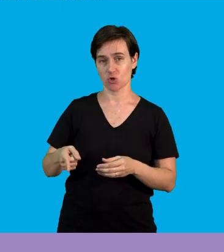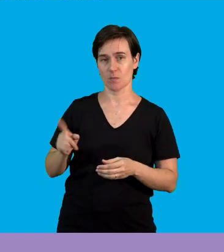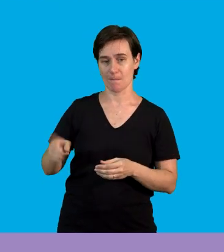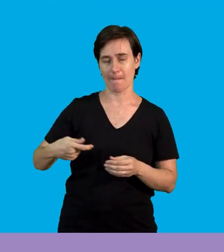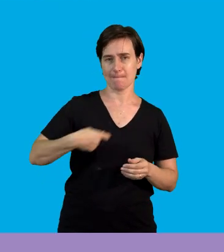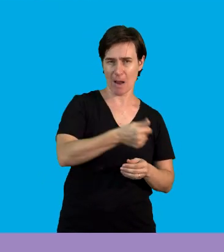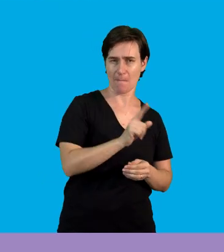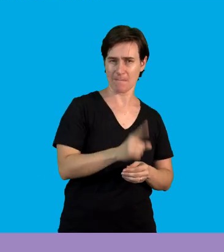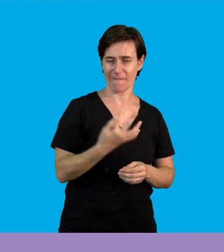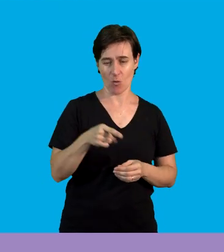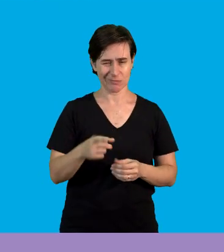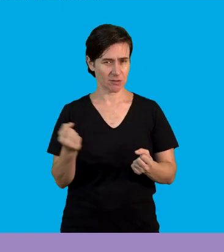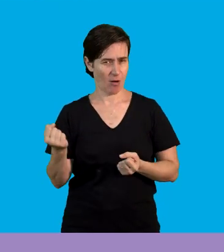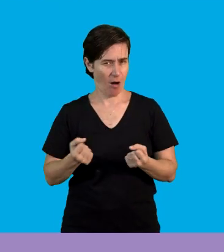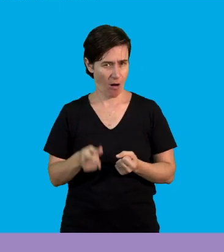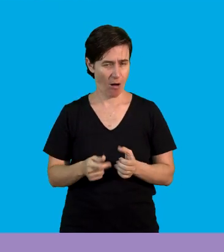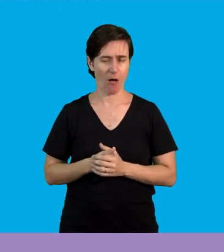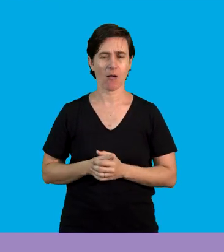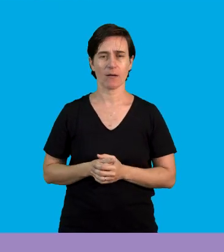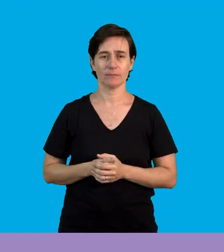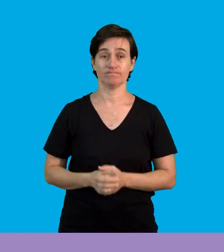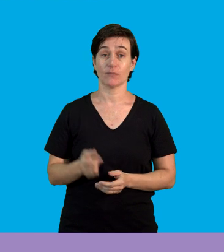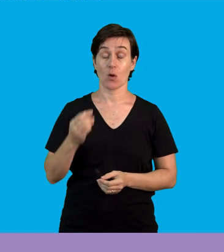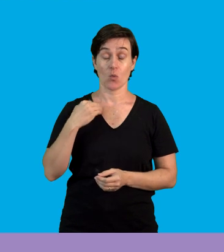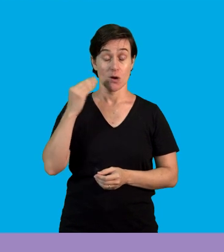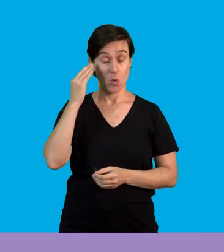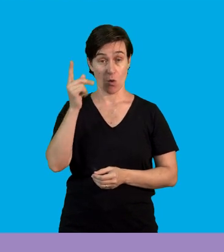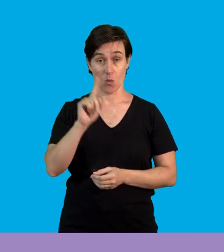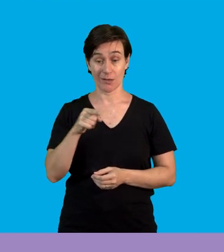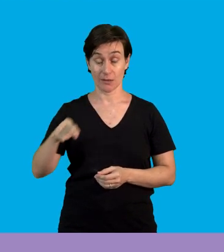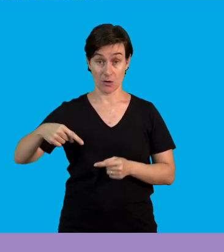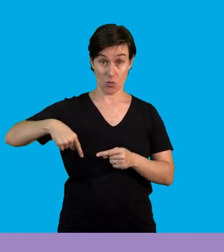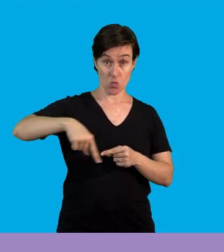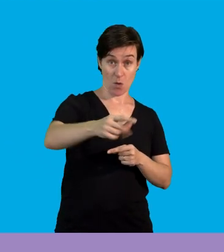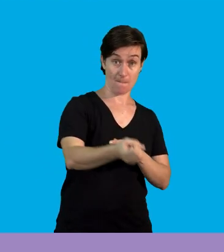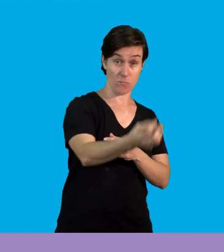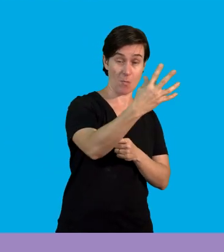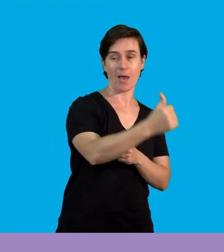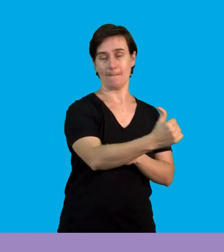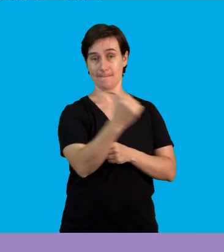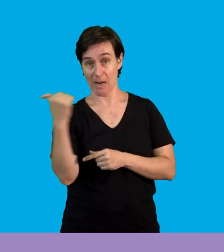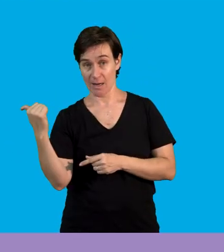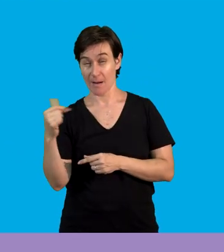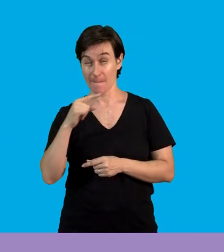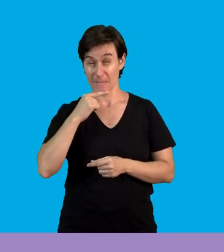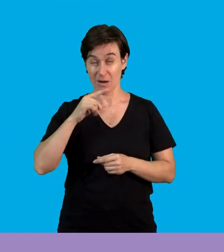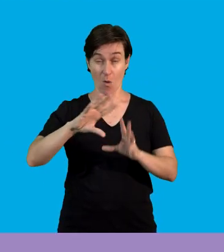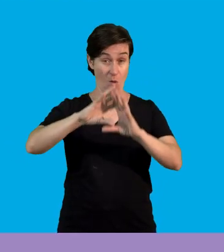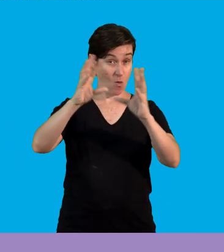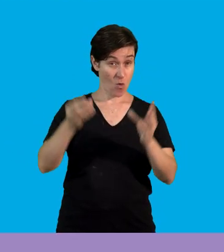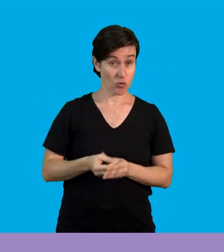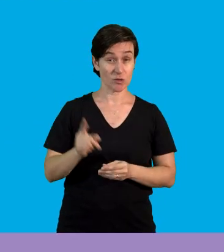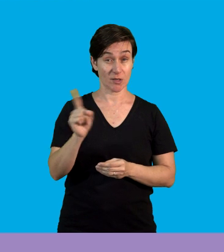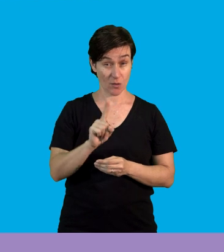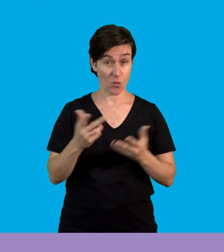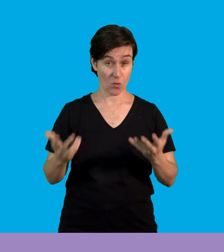car. So what do we know about this is that one, there is a return trip, which means it's a complete